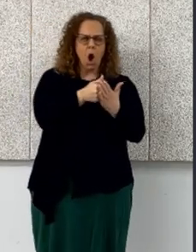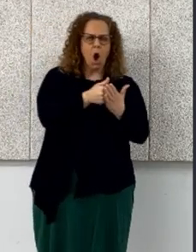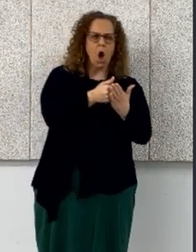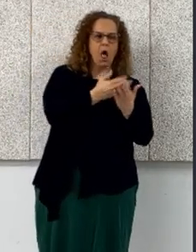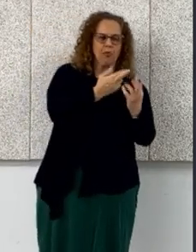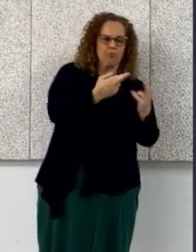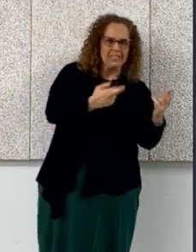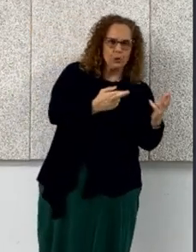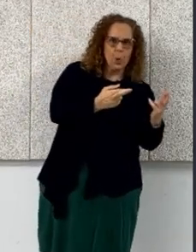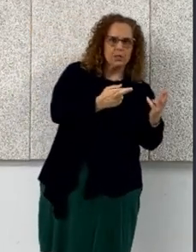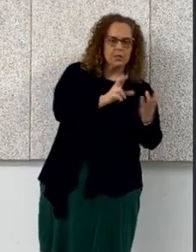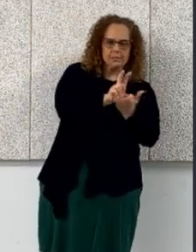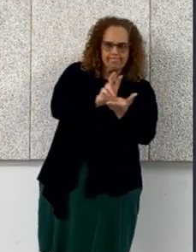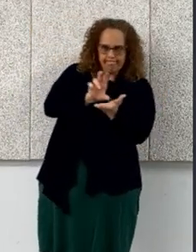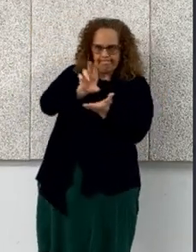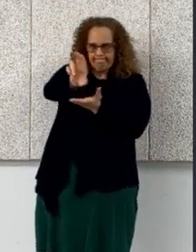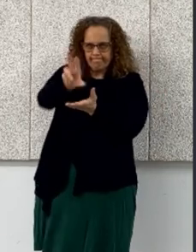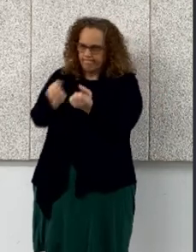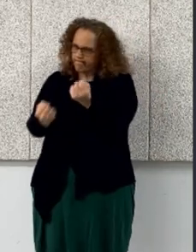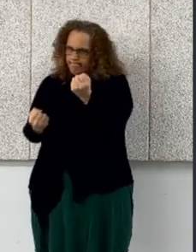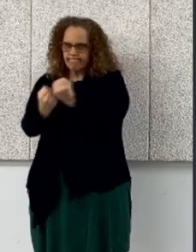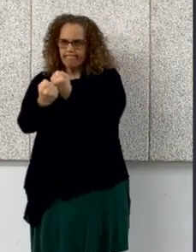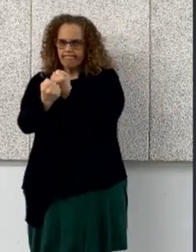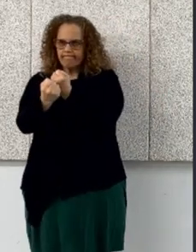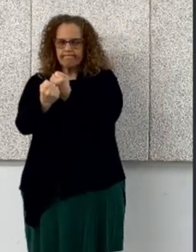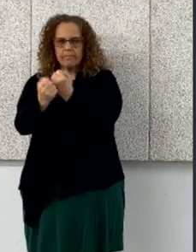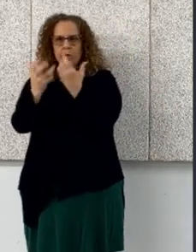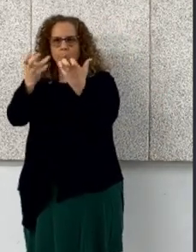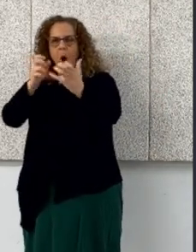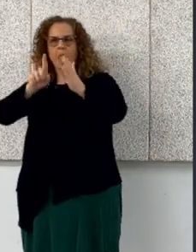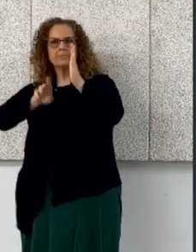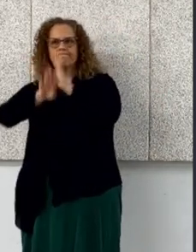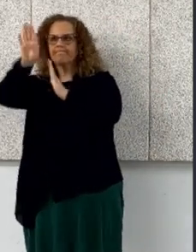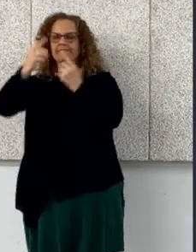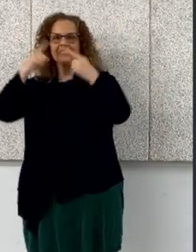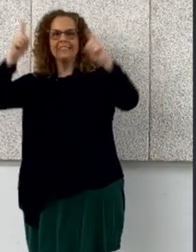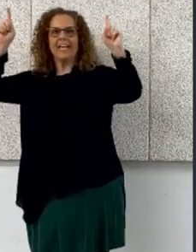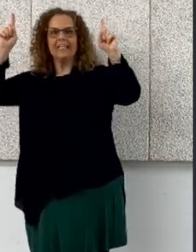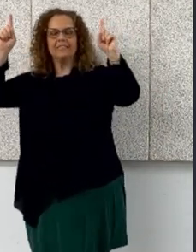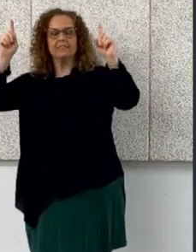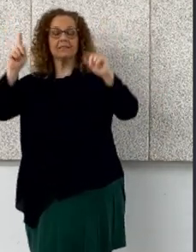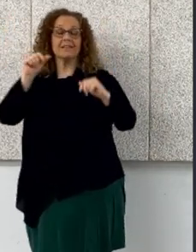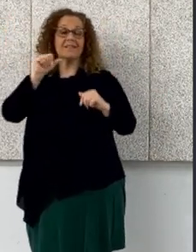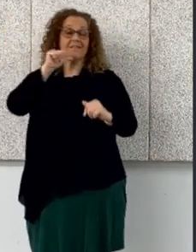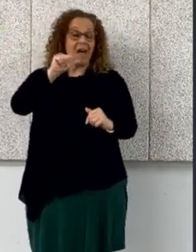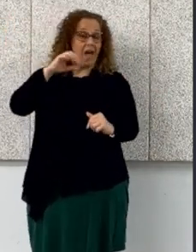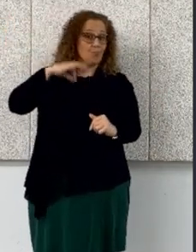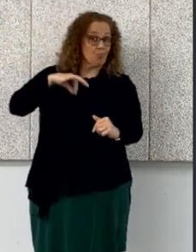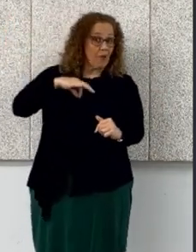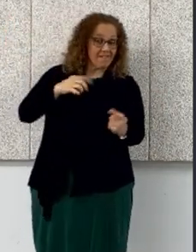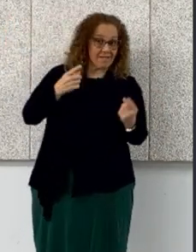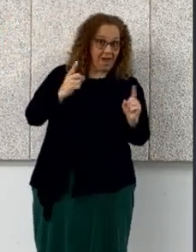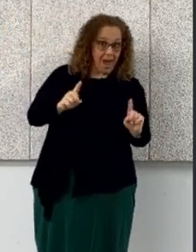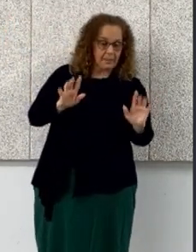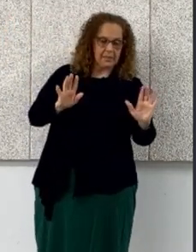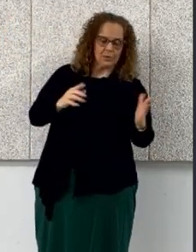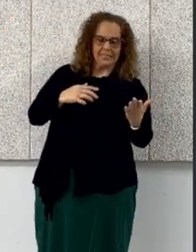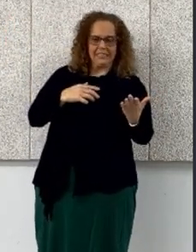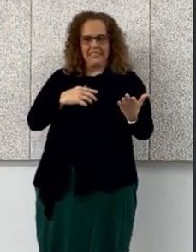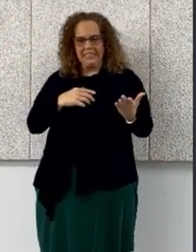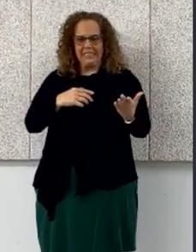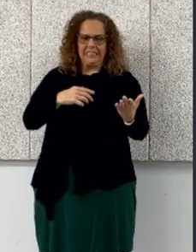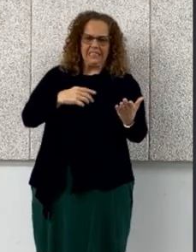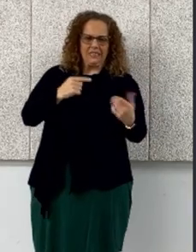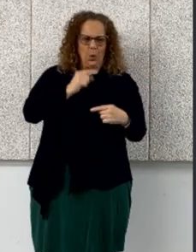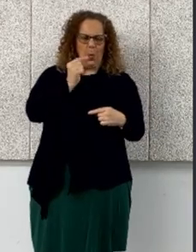idea. Yeah. And you give it the best chance of success. And in nonprofit, you either say, well, we have to do all